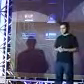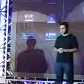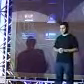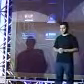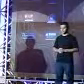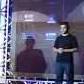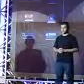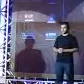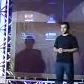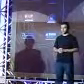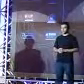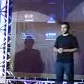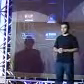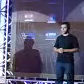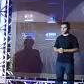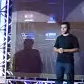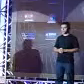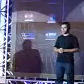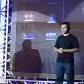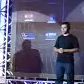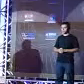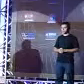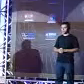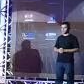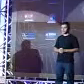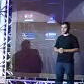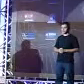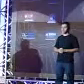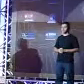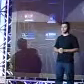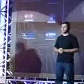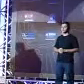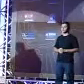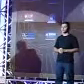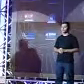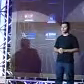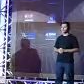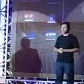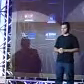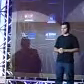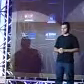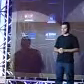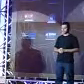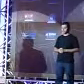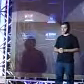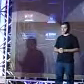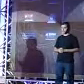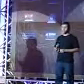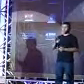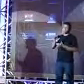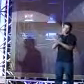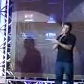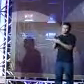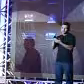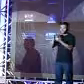to be concerned about the other 3 billion. But in order to do it, it needs two